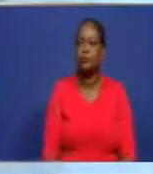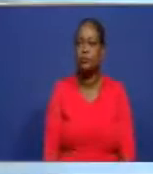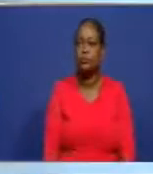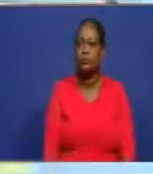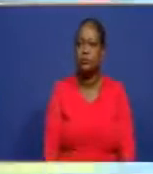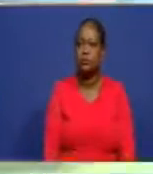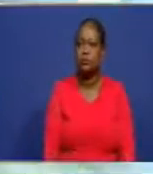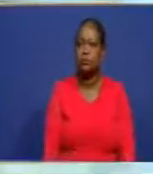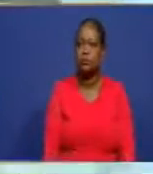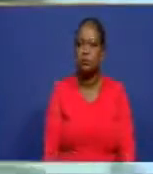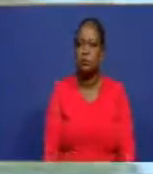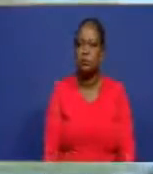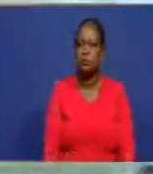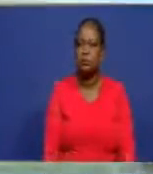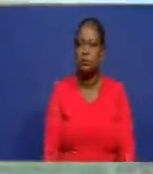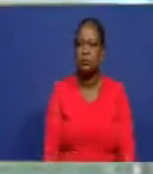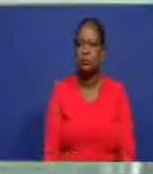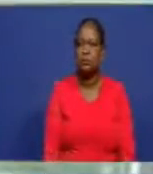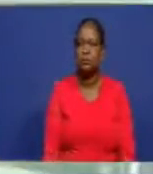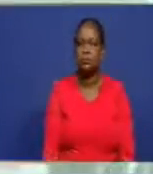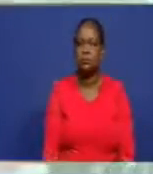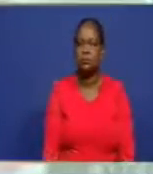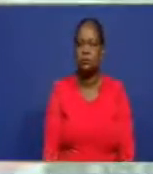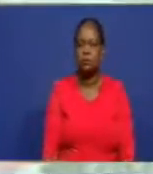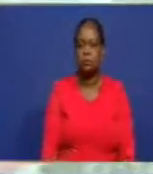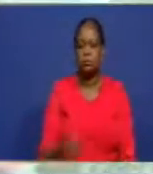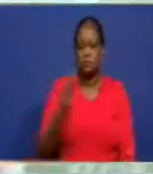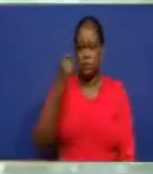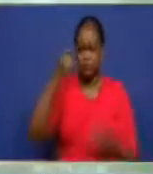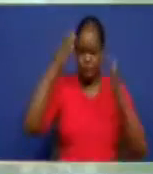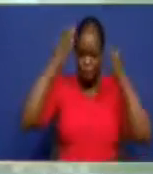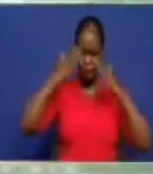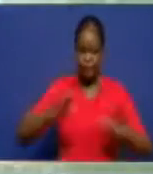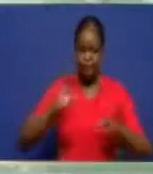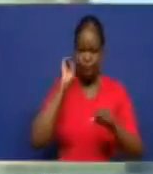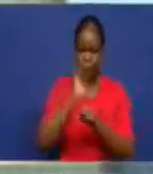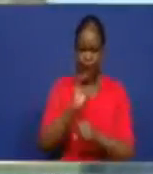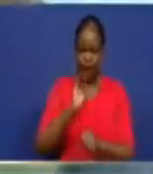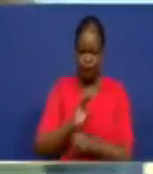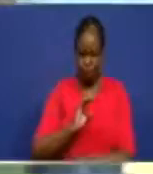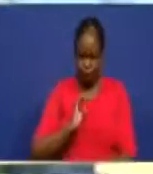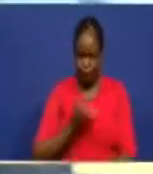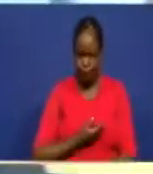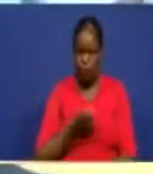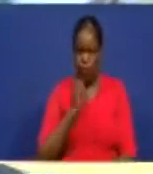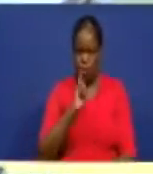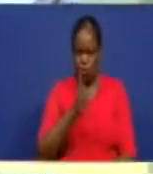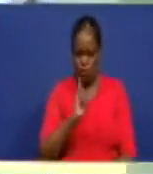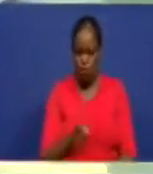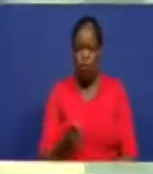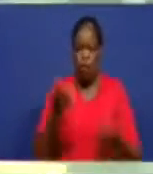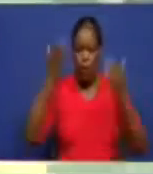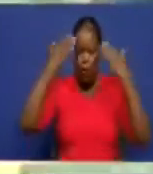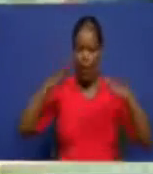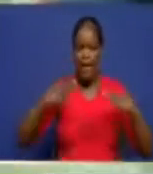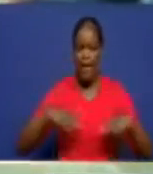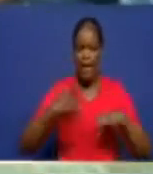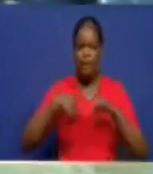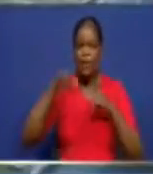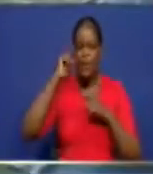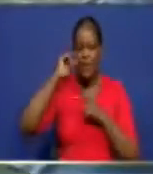Allahu Akbar. Kenya Muslim Advisory Committee is cautioning Muslim faithful in Mombasa